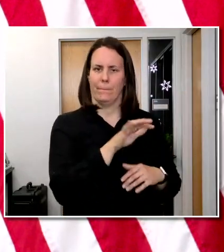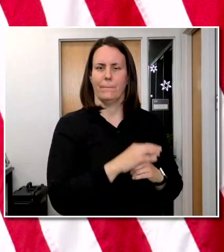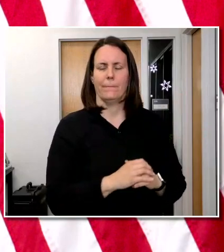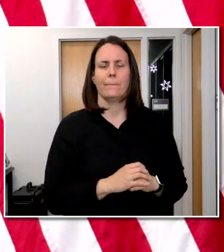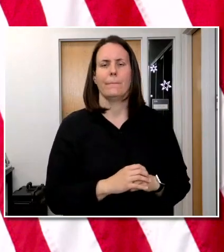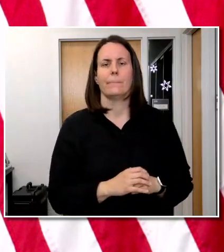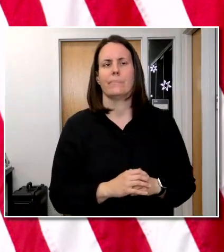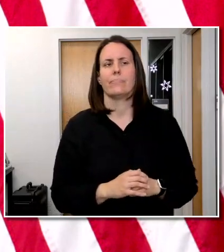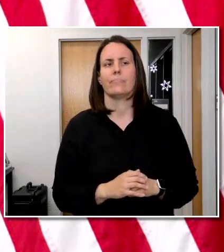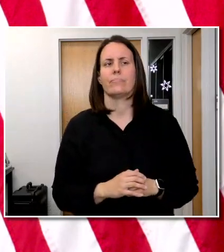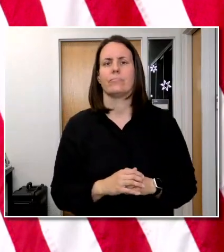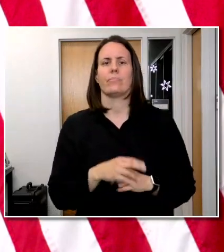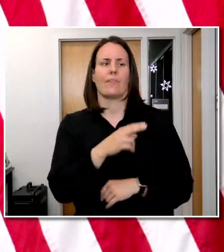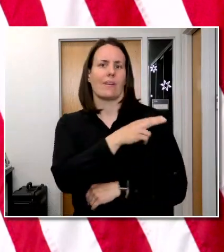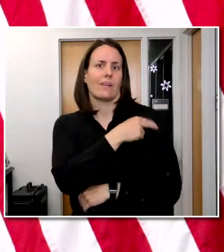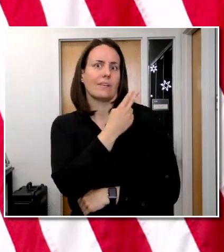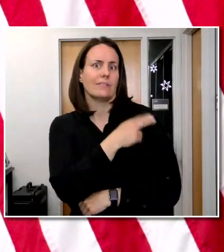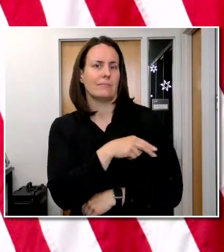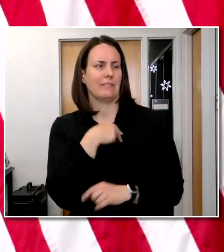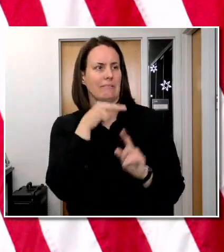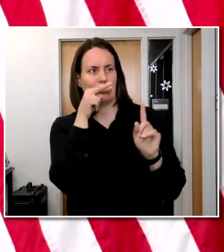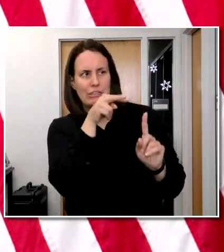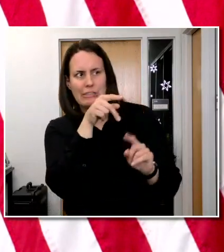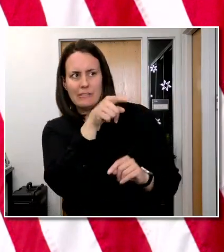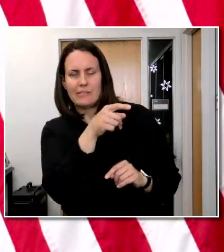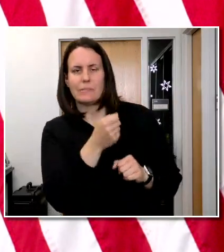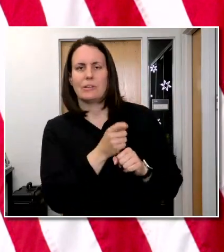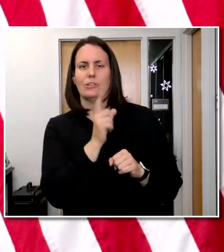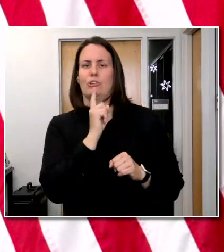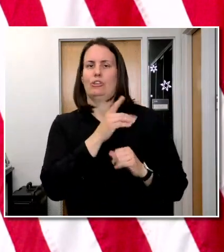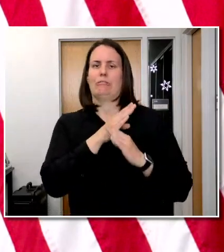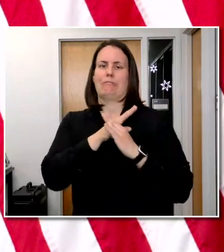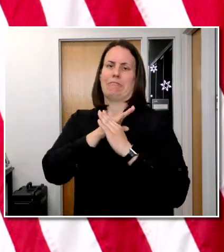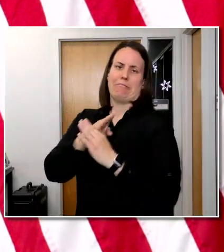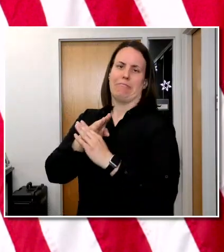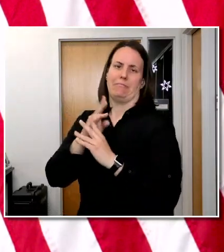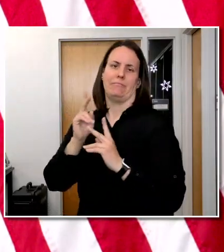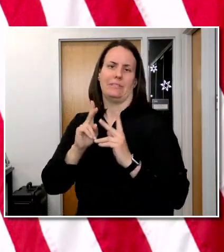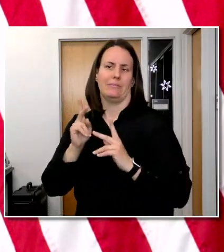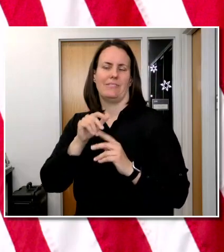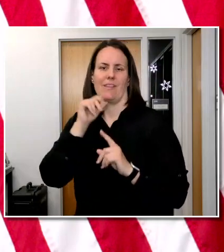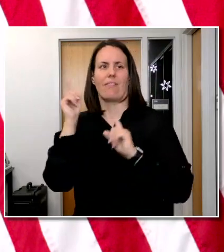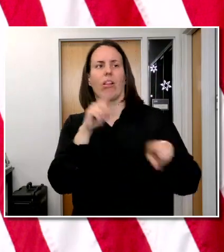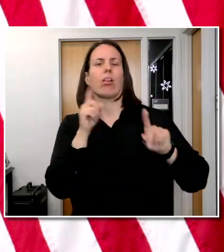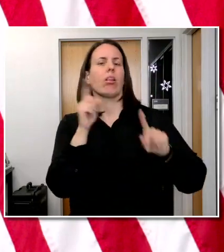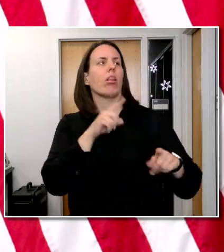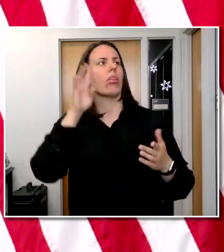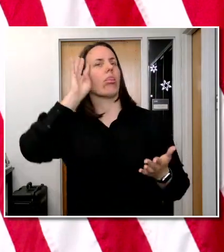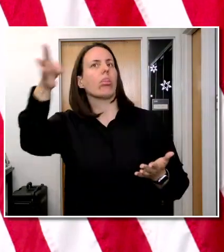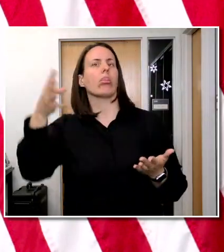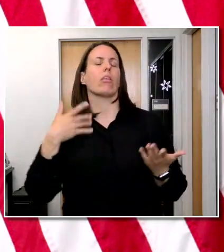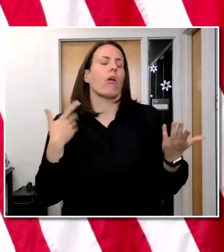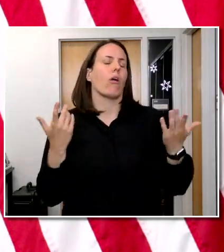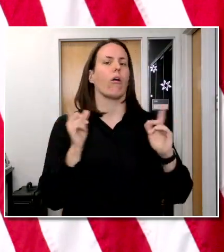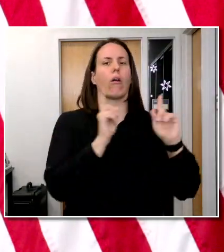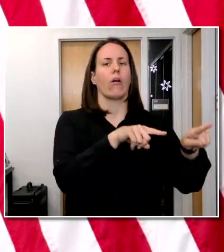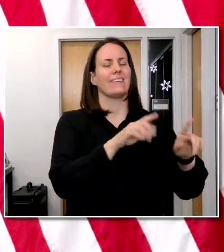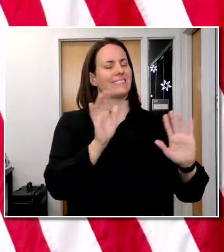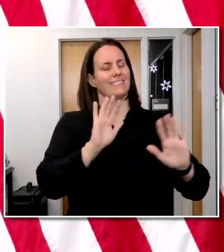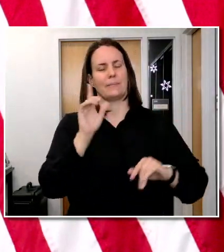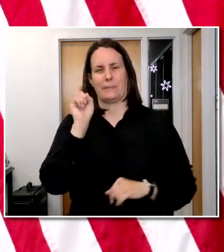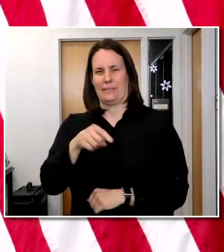and hospitals until we have virus. Now, we also know that creates incredible challenges